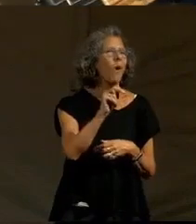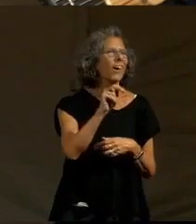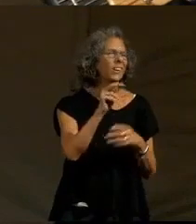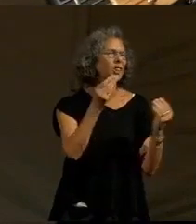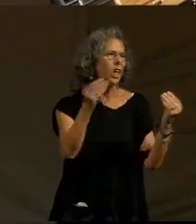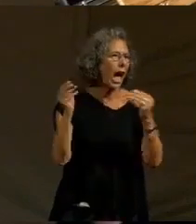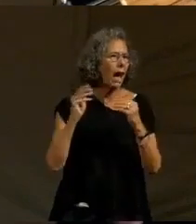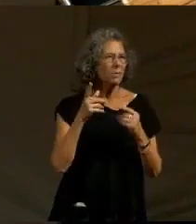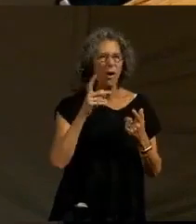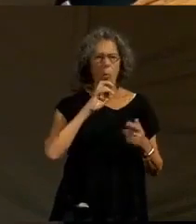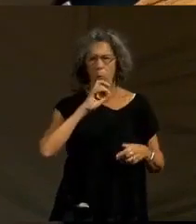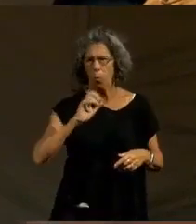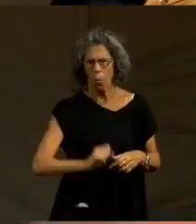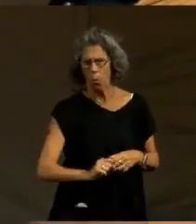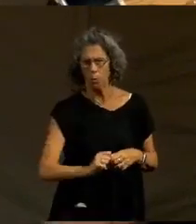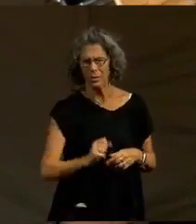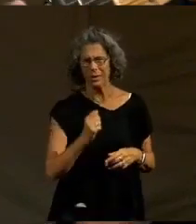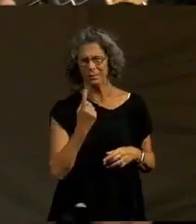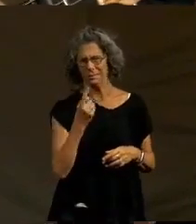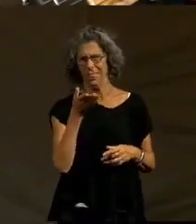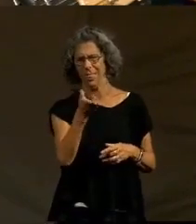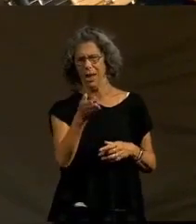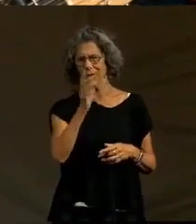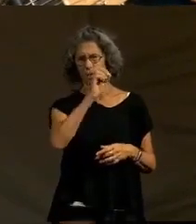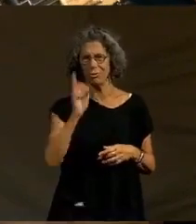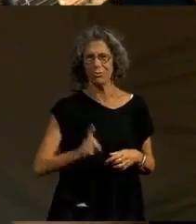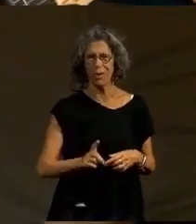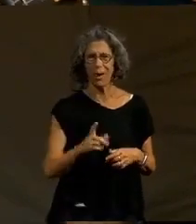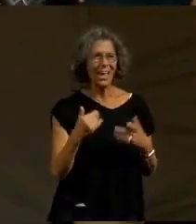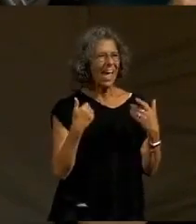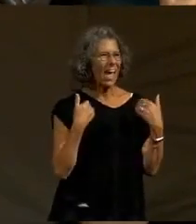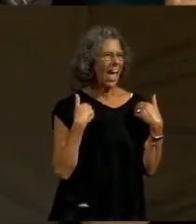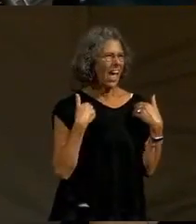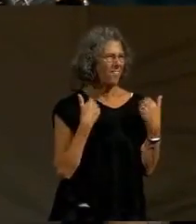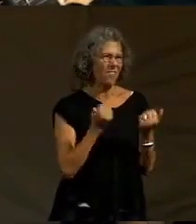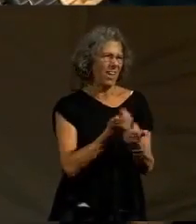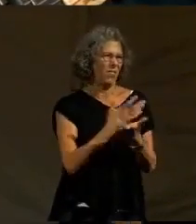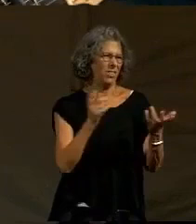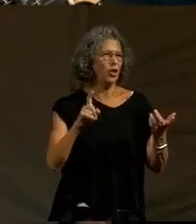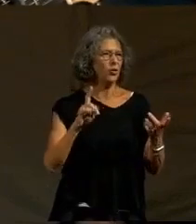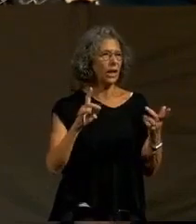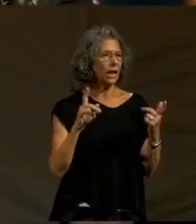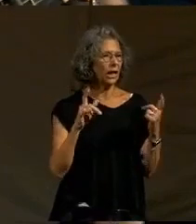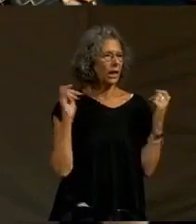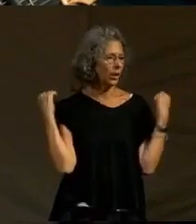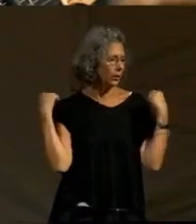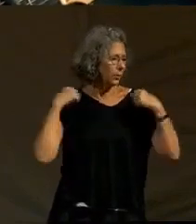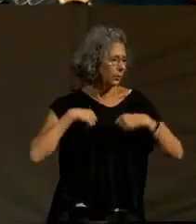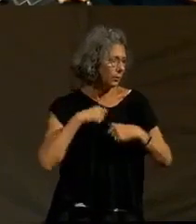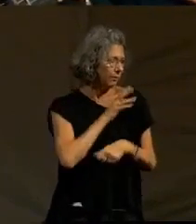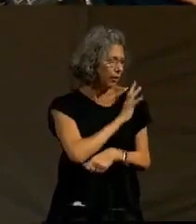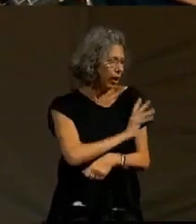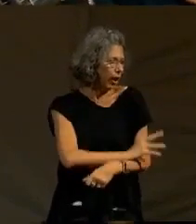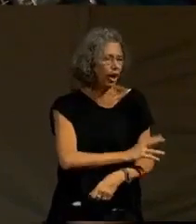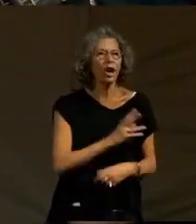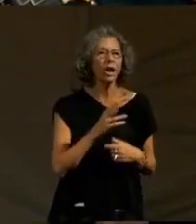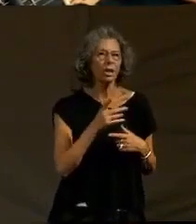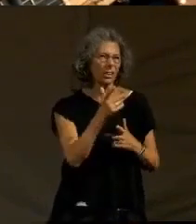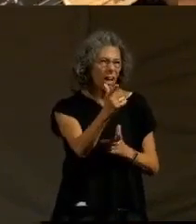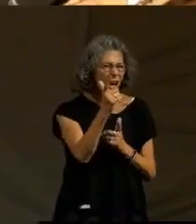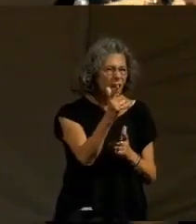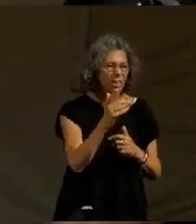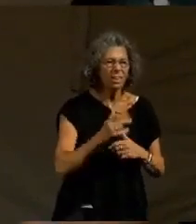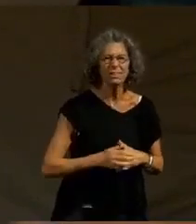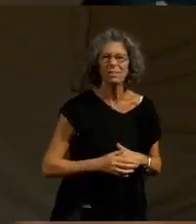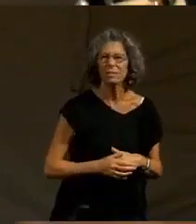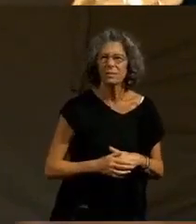It's got everything you need. Power tools, furs, shotguns,